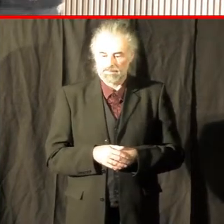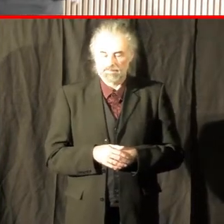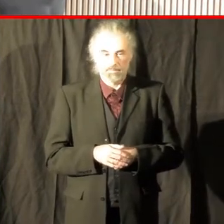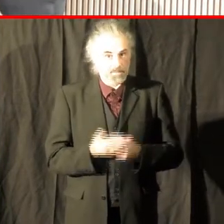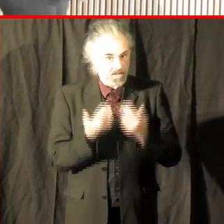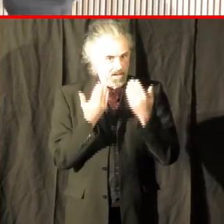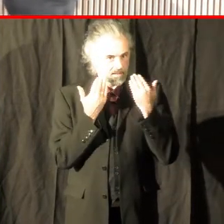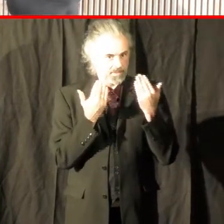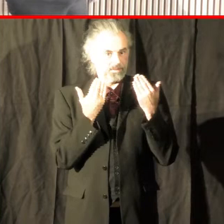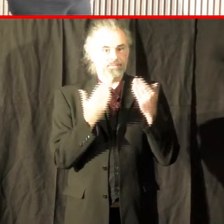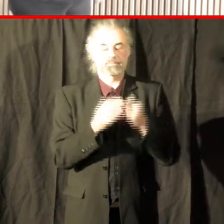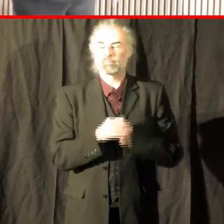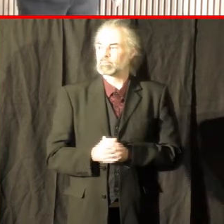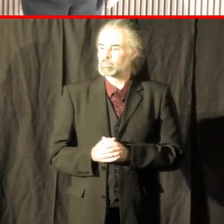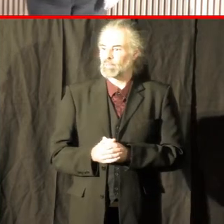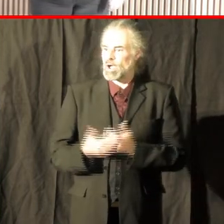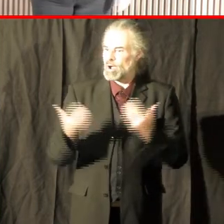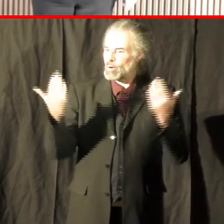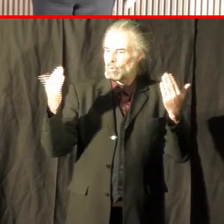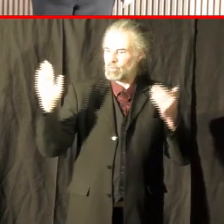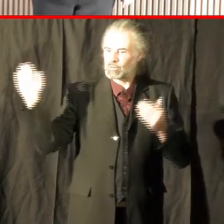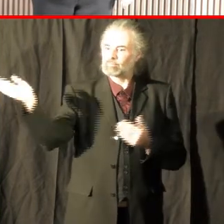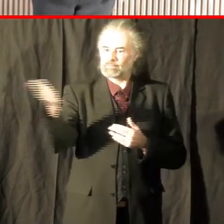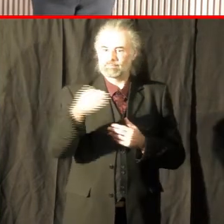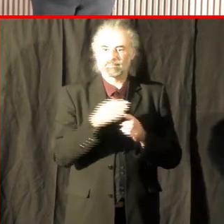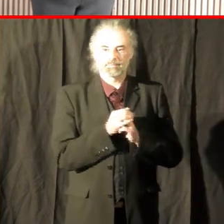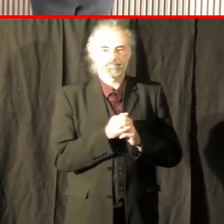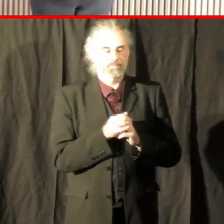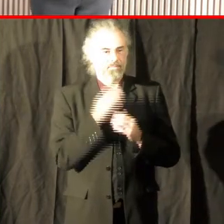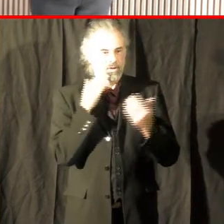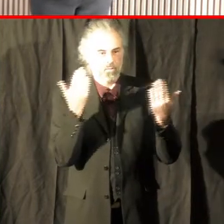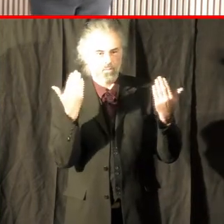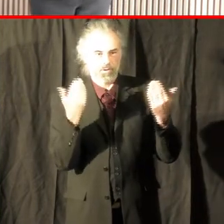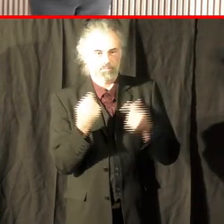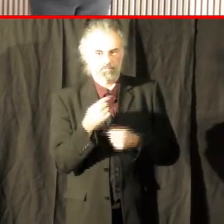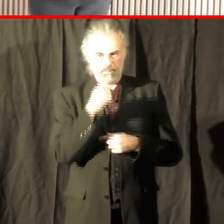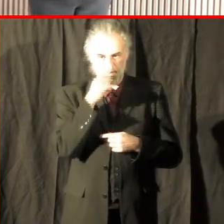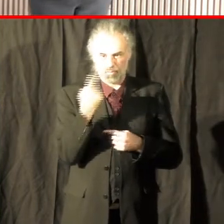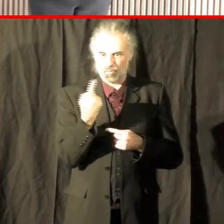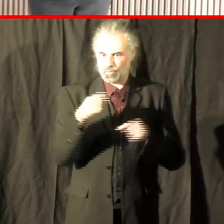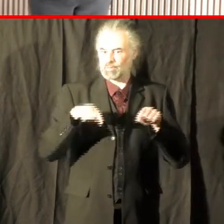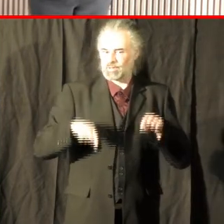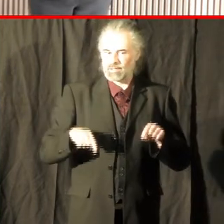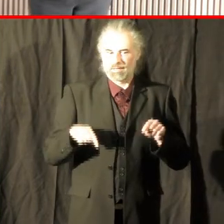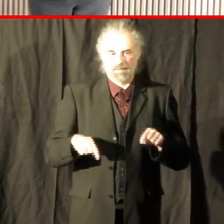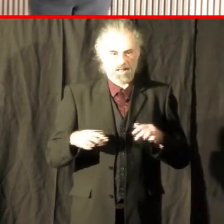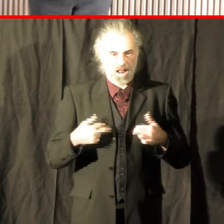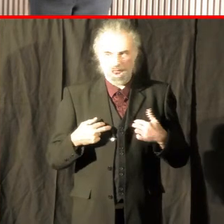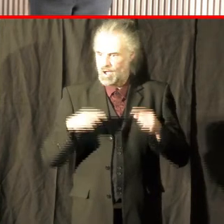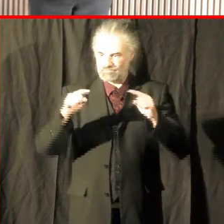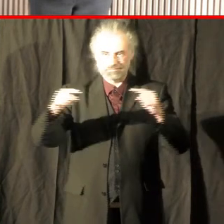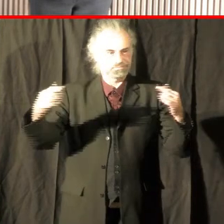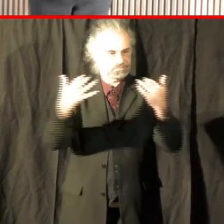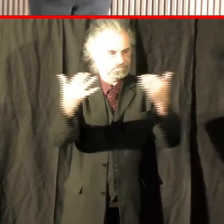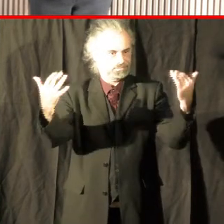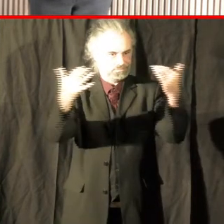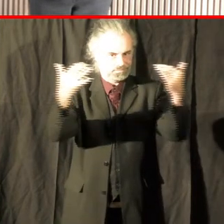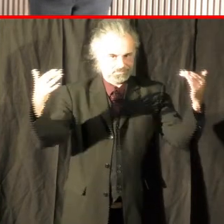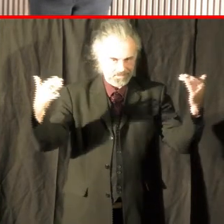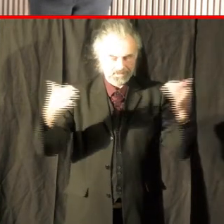Thank you and welcome everybody. Welcome to those that are here live with us at the Shine